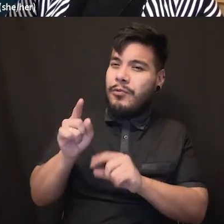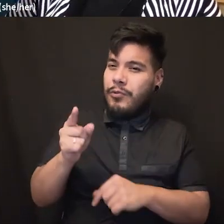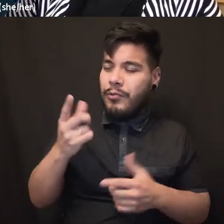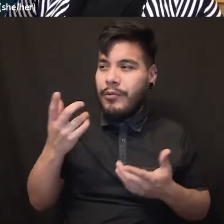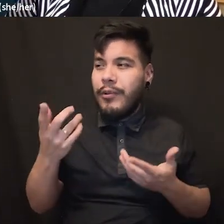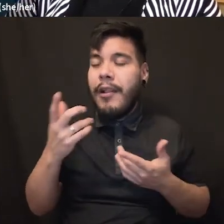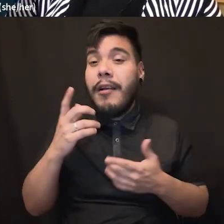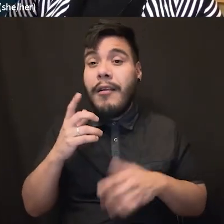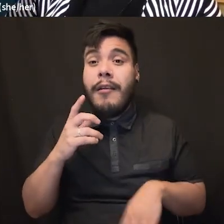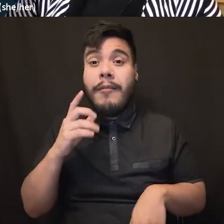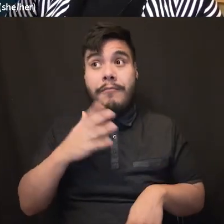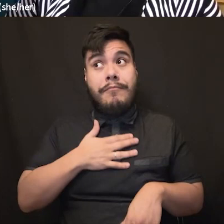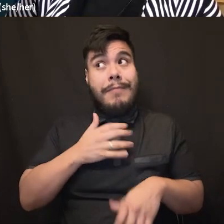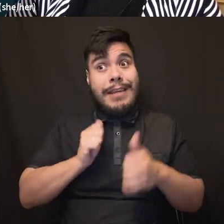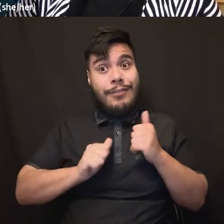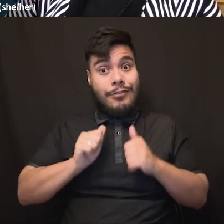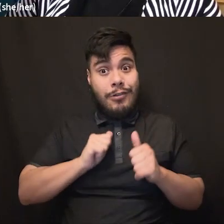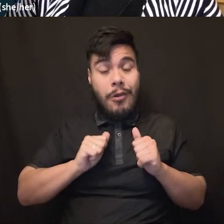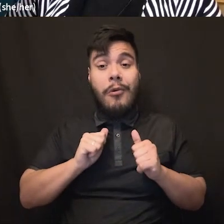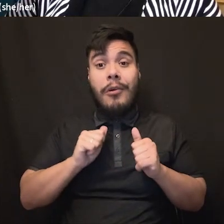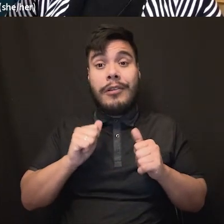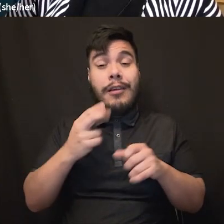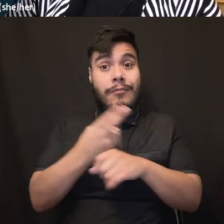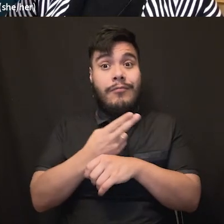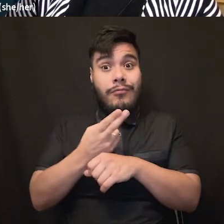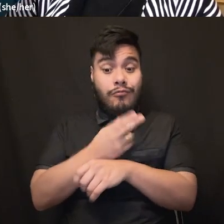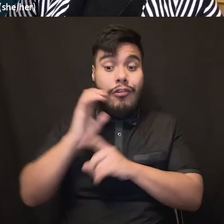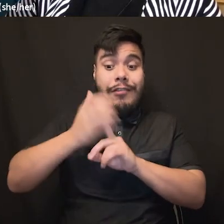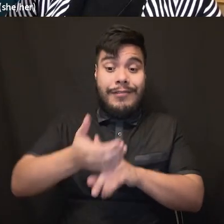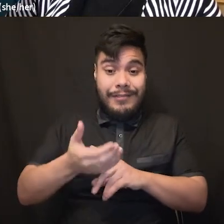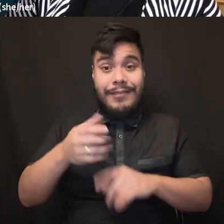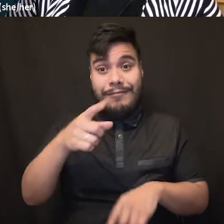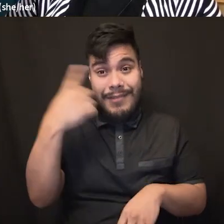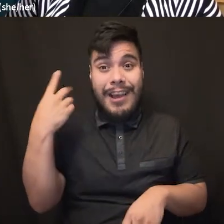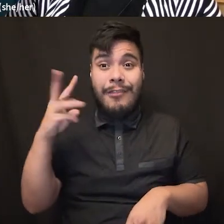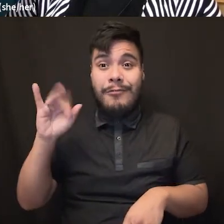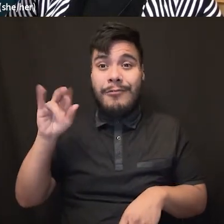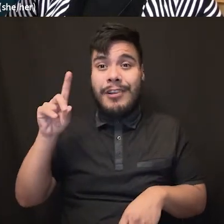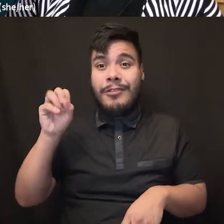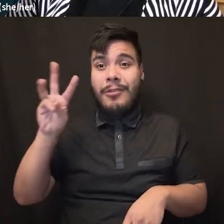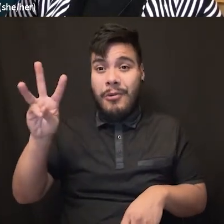show has a thing in it where I am wearing a Black Widow costume and doing